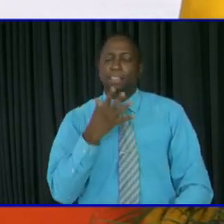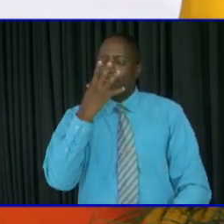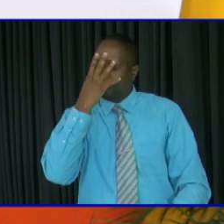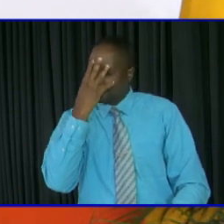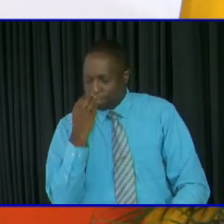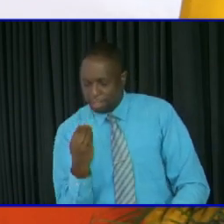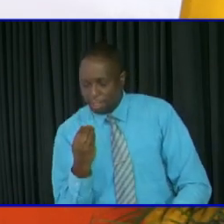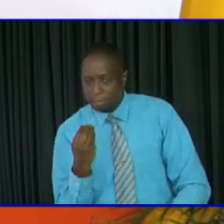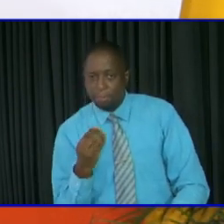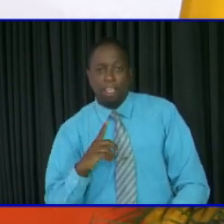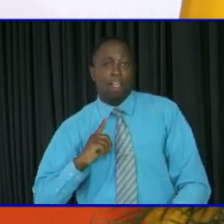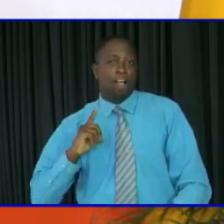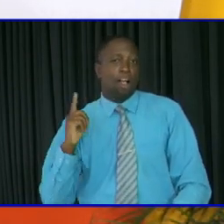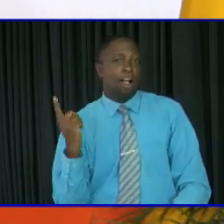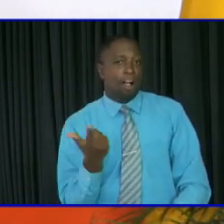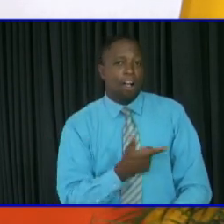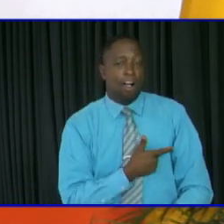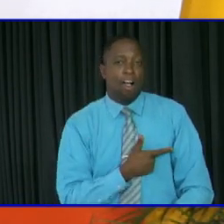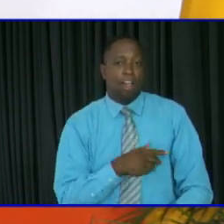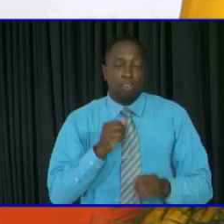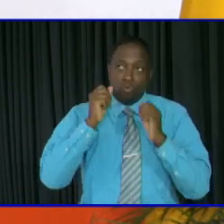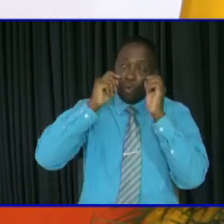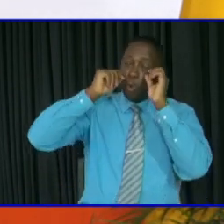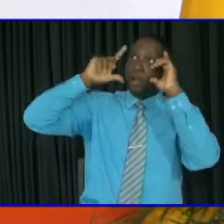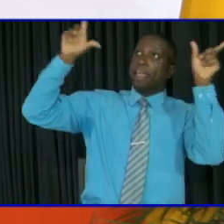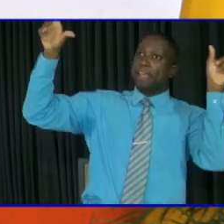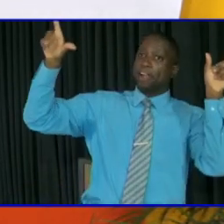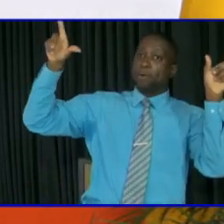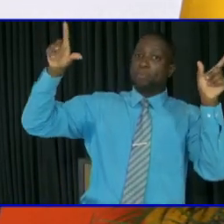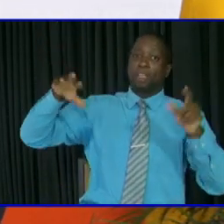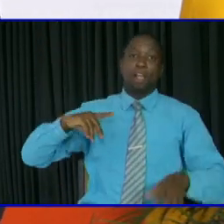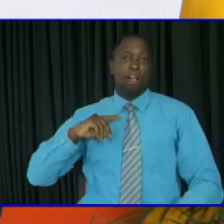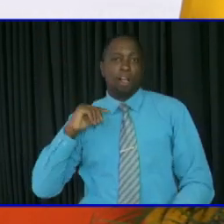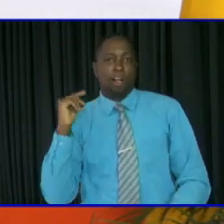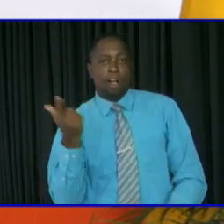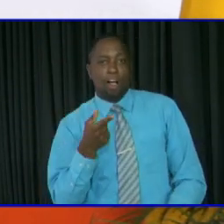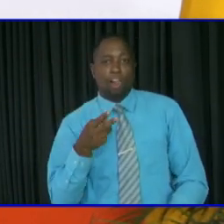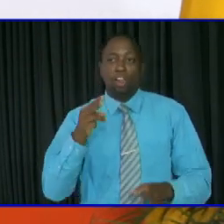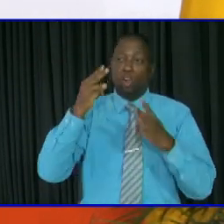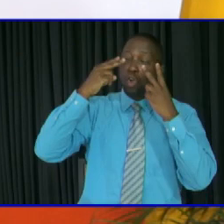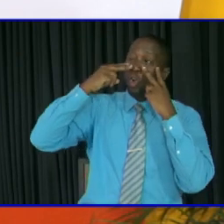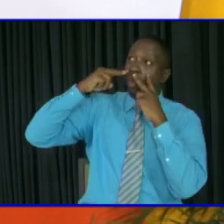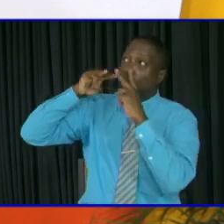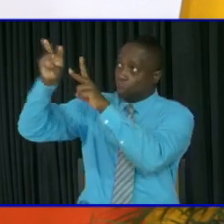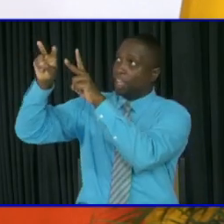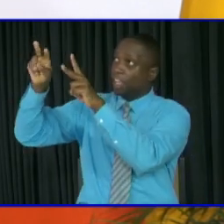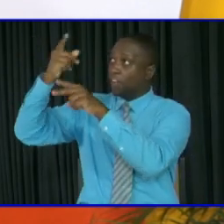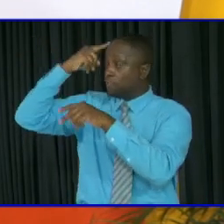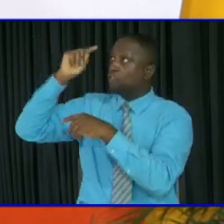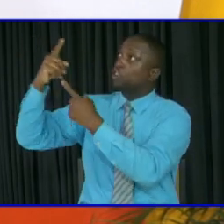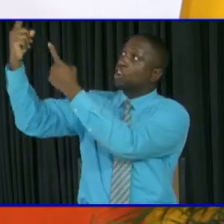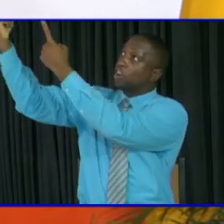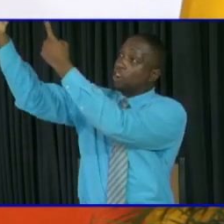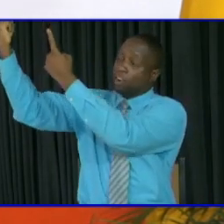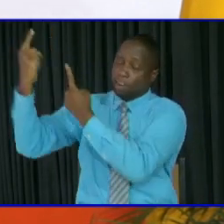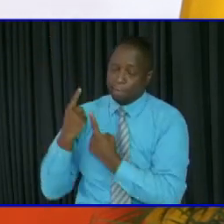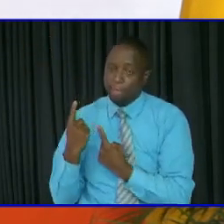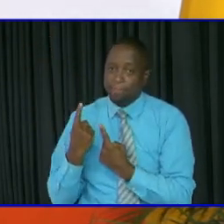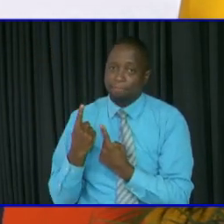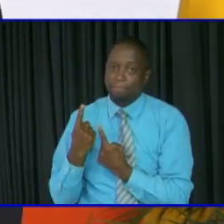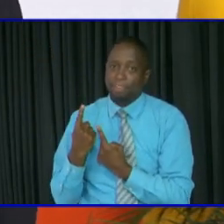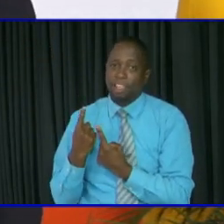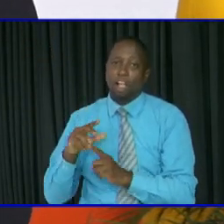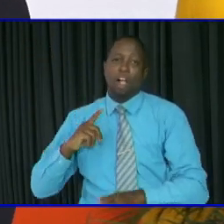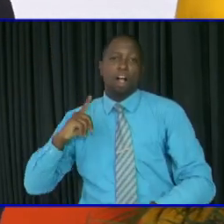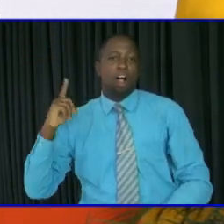All arose and trimmed their lamps. All were looking for the coming of the bridegroom. All wanted to